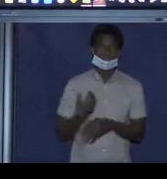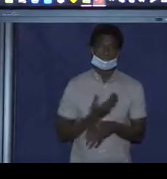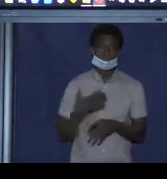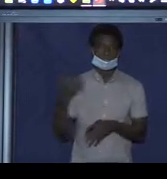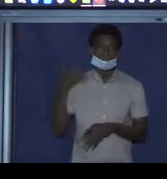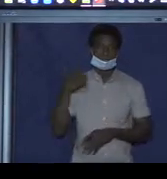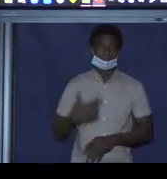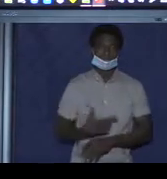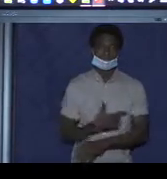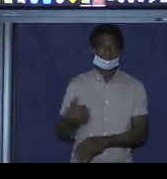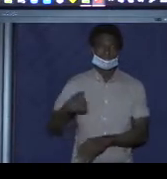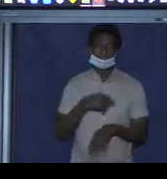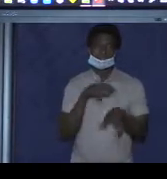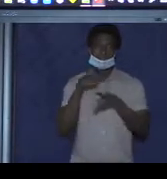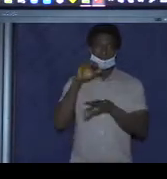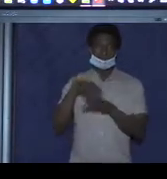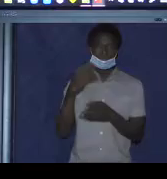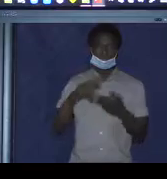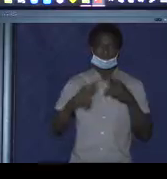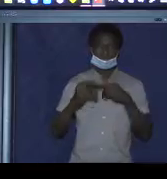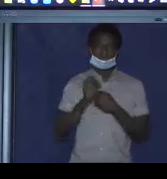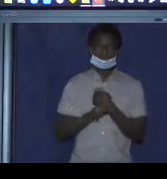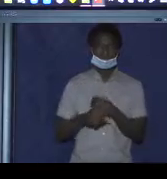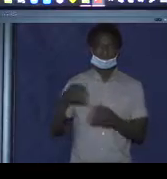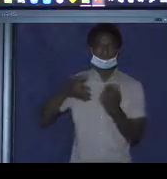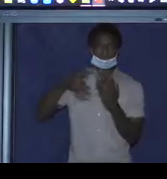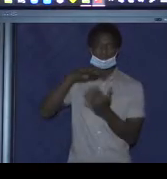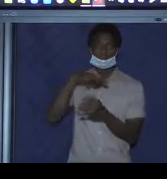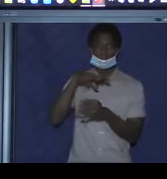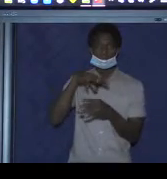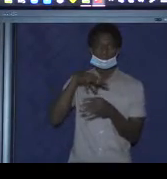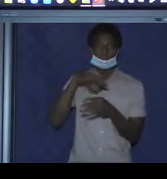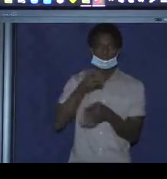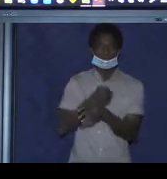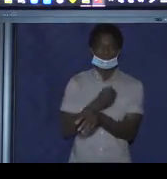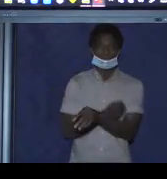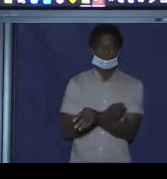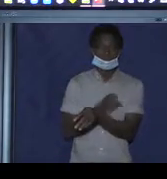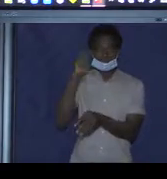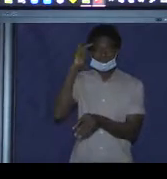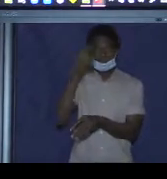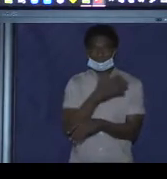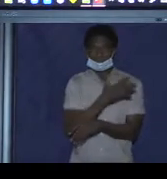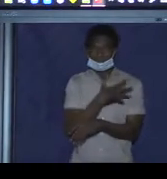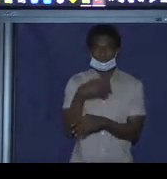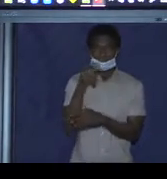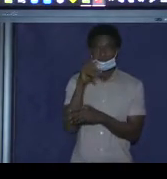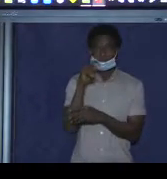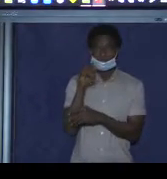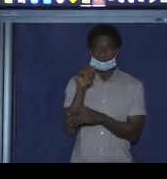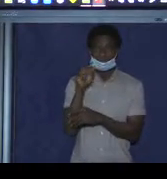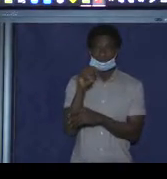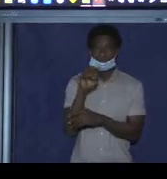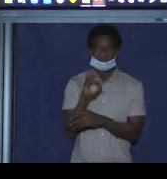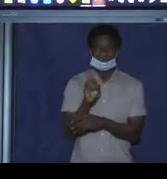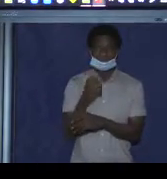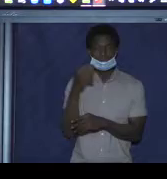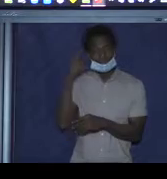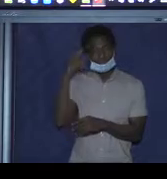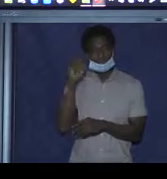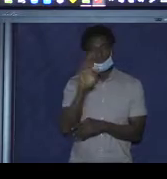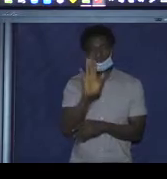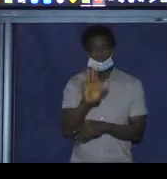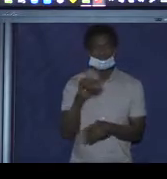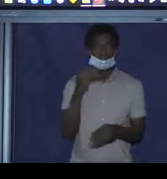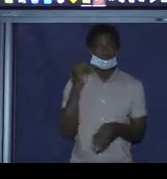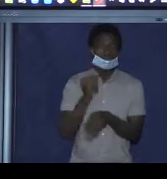In our last lesson, we looked at the relationship among subject, purpose, and audience. So,